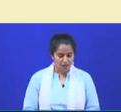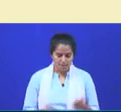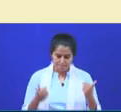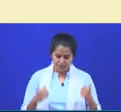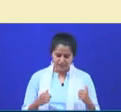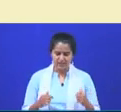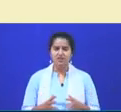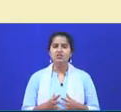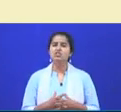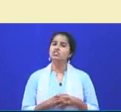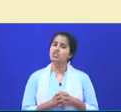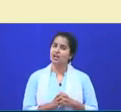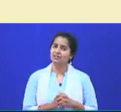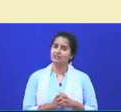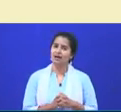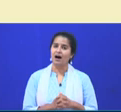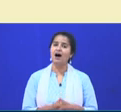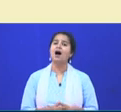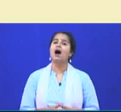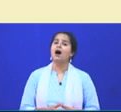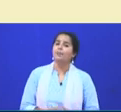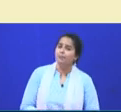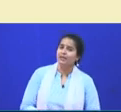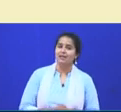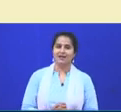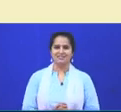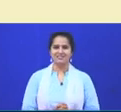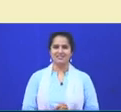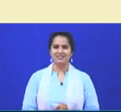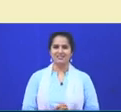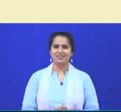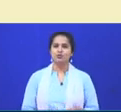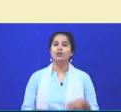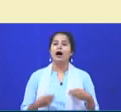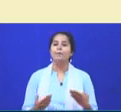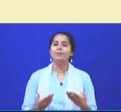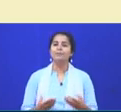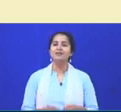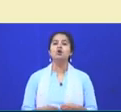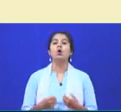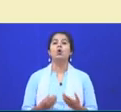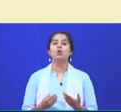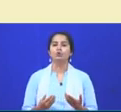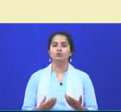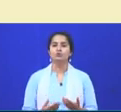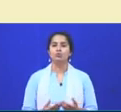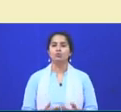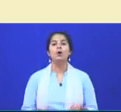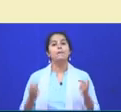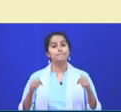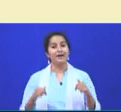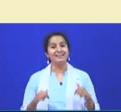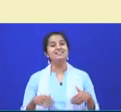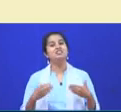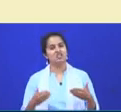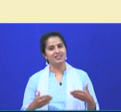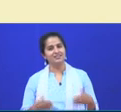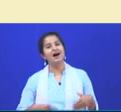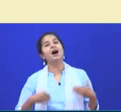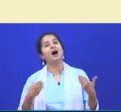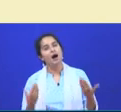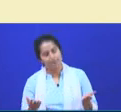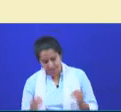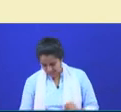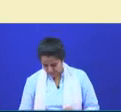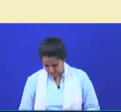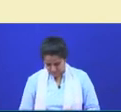add, mayi shraddha api asti. So the api means also. Mayi